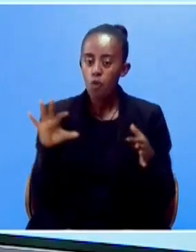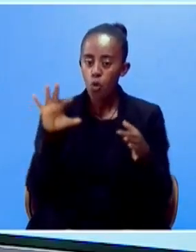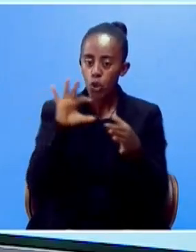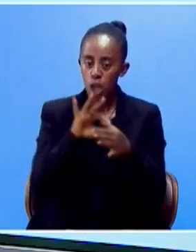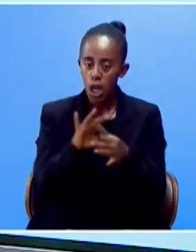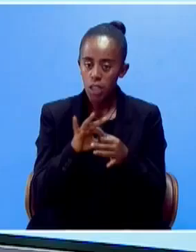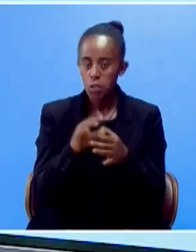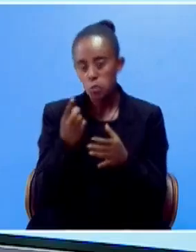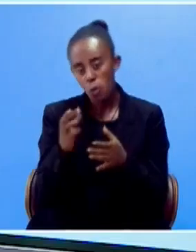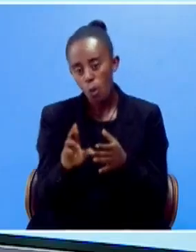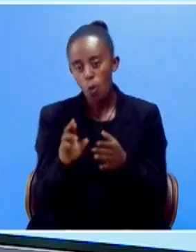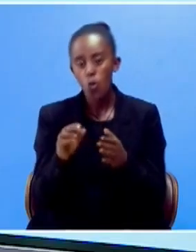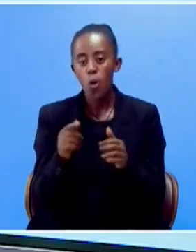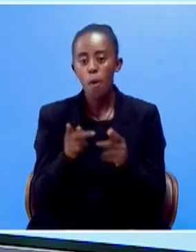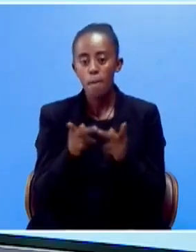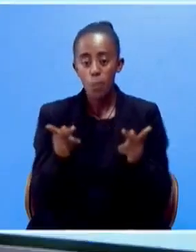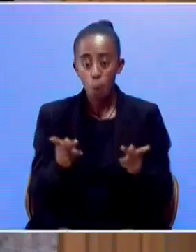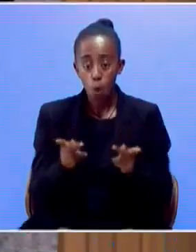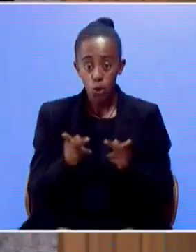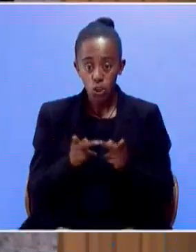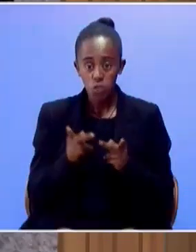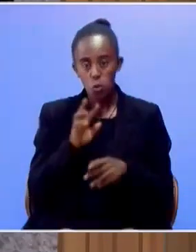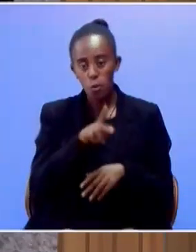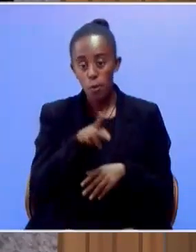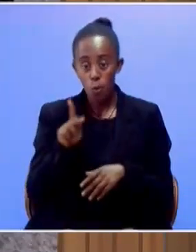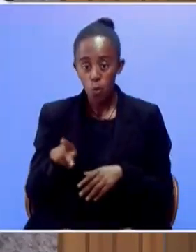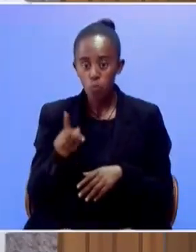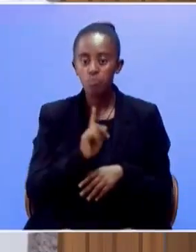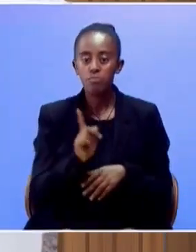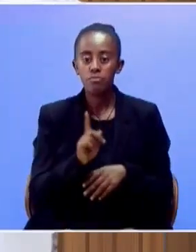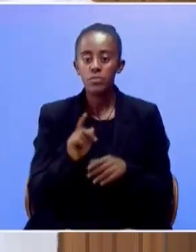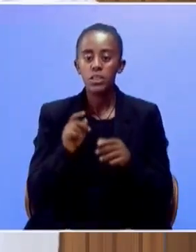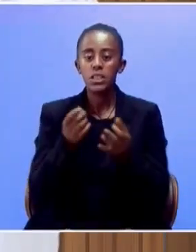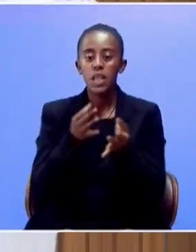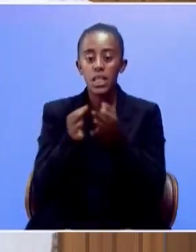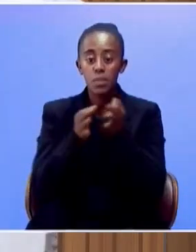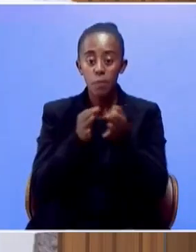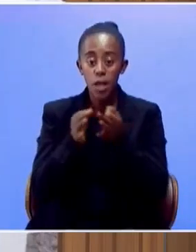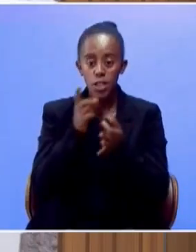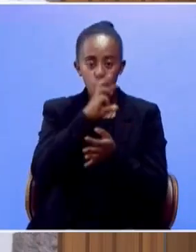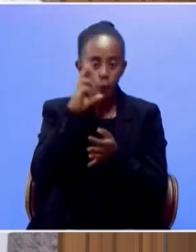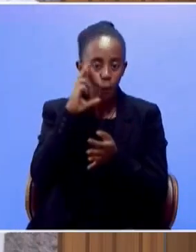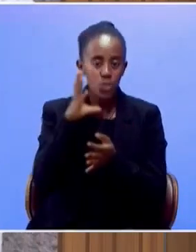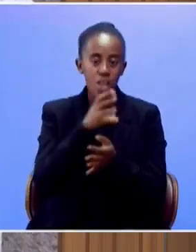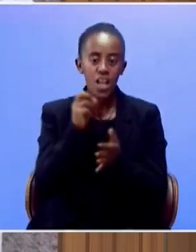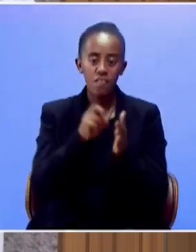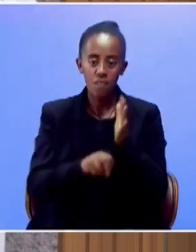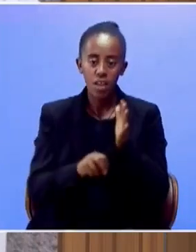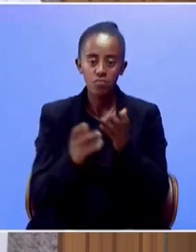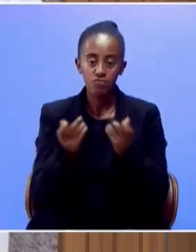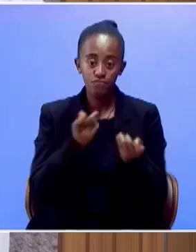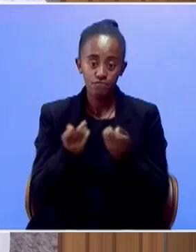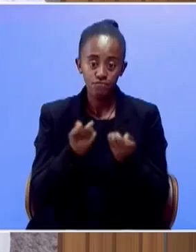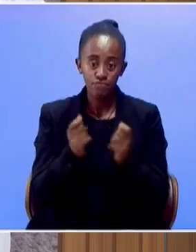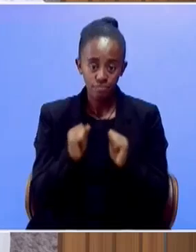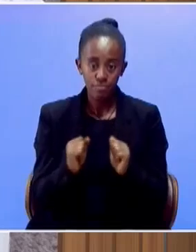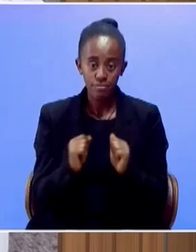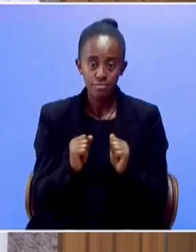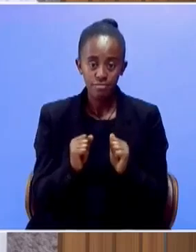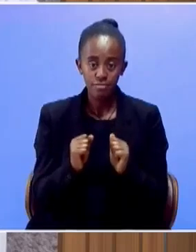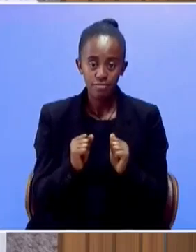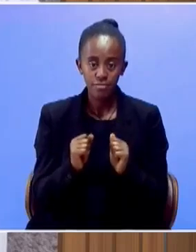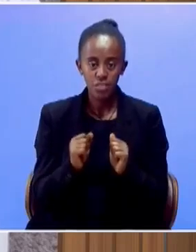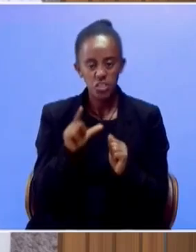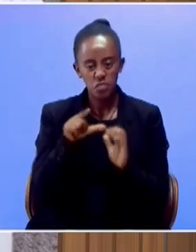we use or the preposition that we use to express cause and effect? Let me give you a